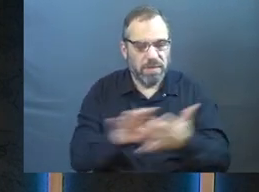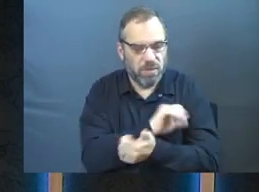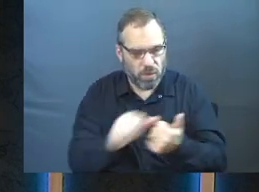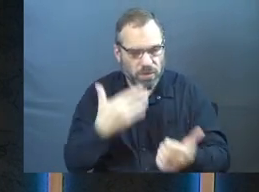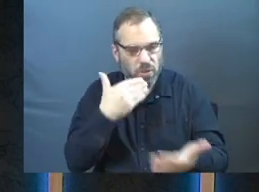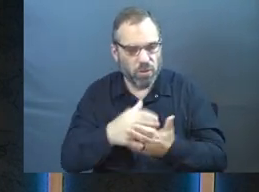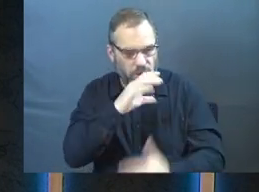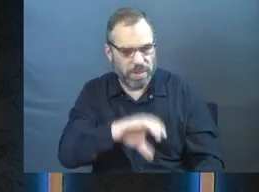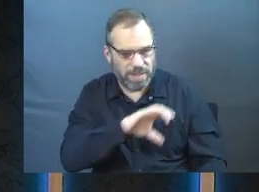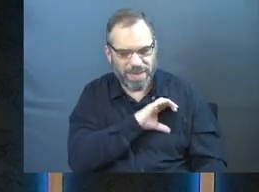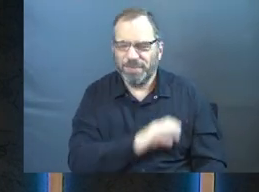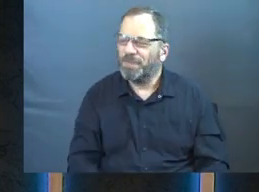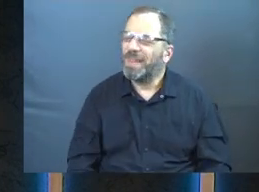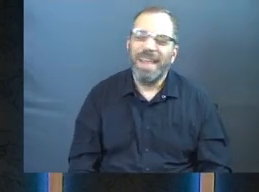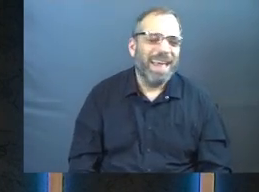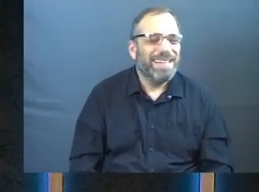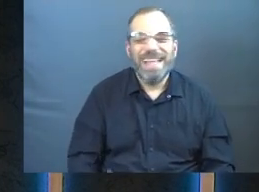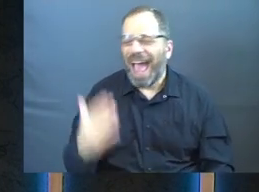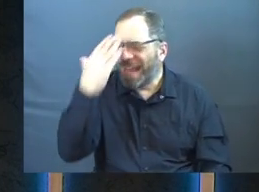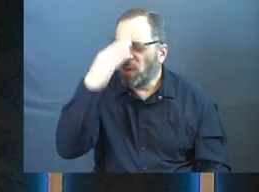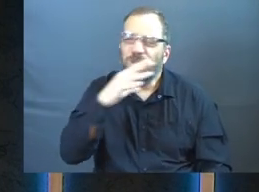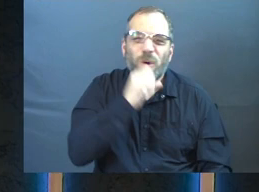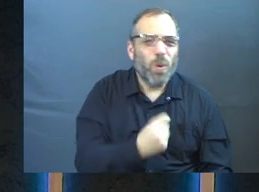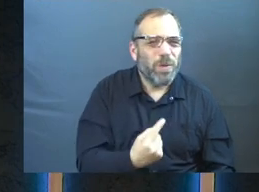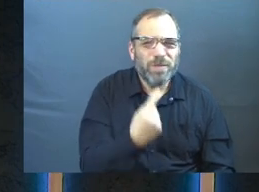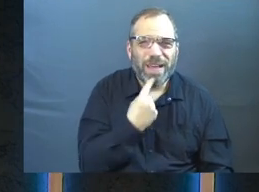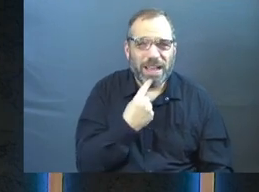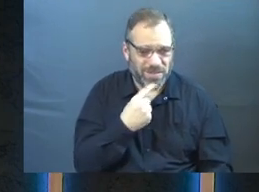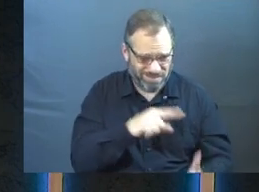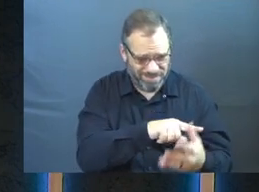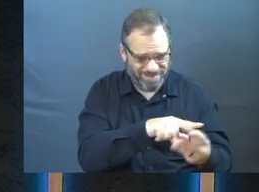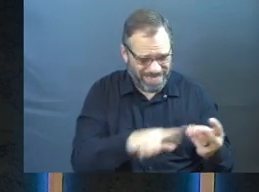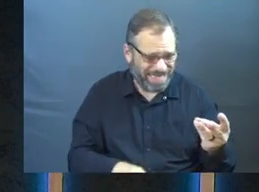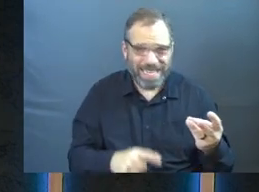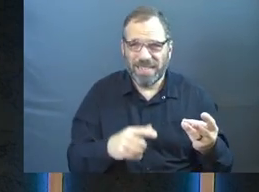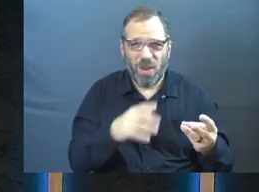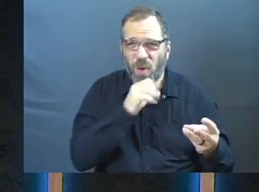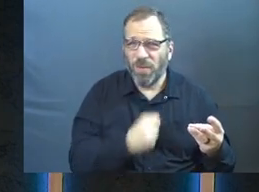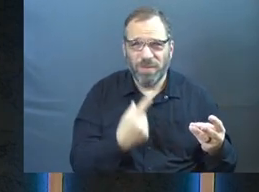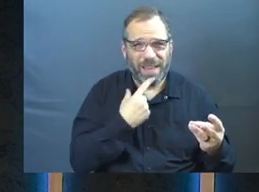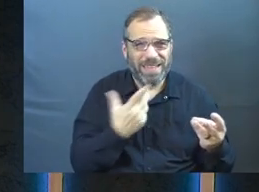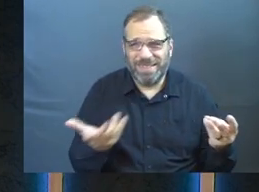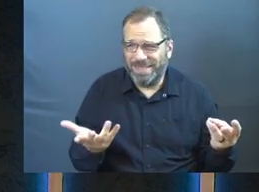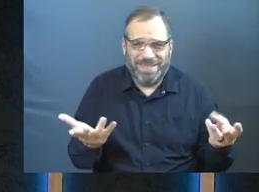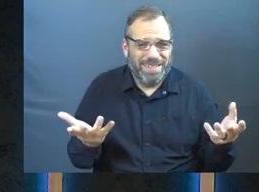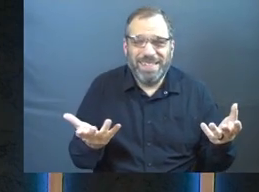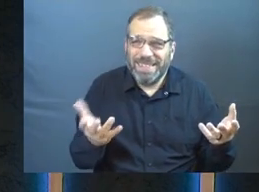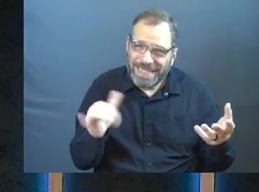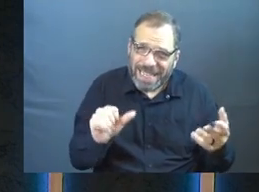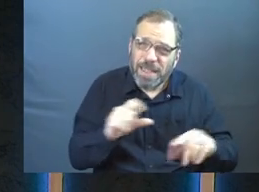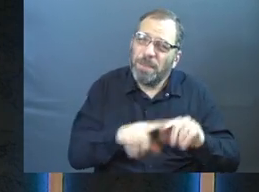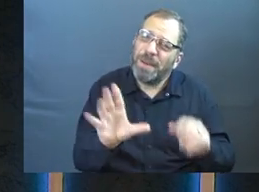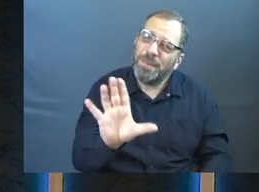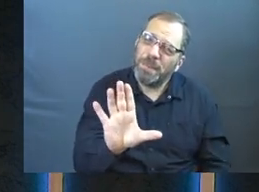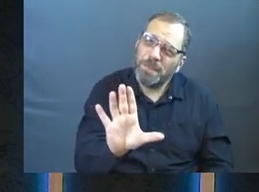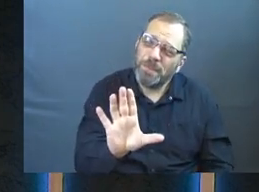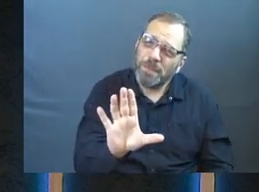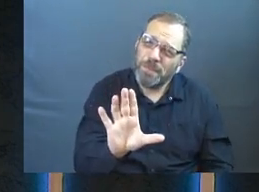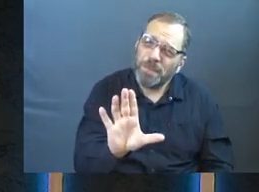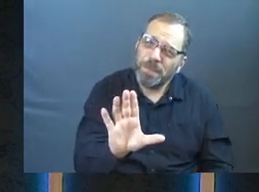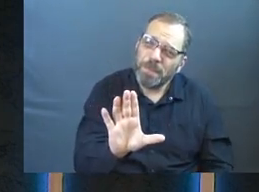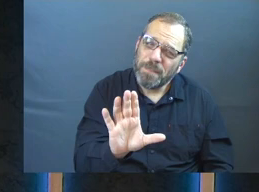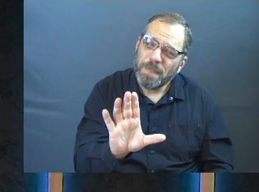character. And I know that seems so old-fashioned. A lot of this does. Seems so old-fashioned. But here's the thing.